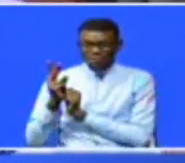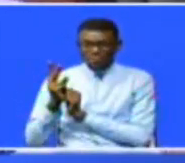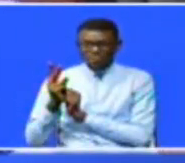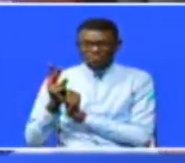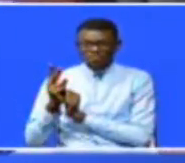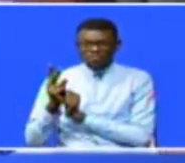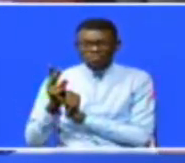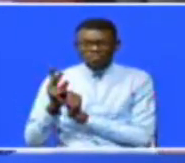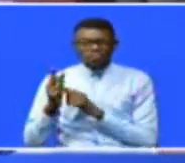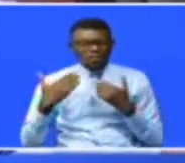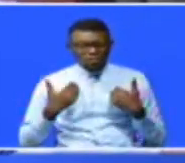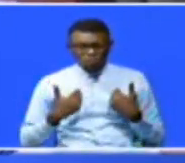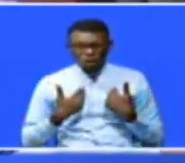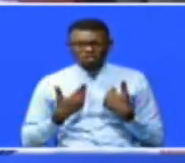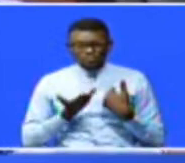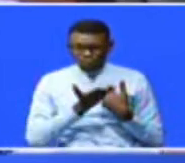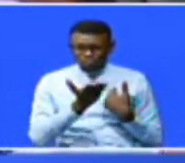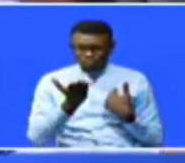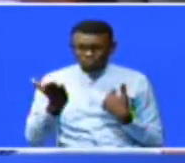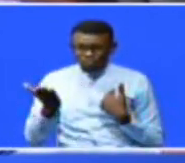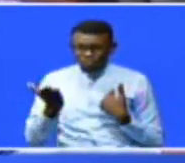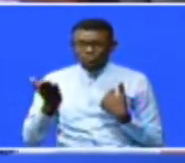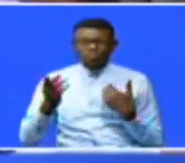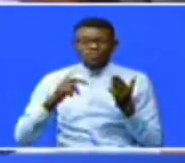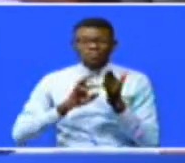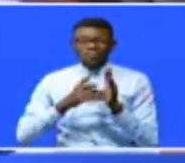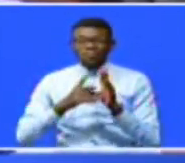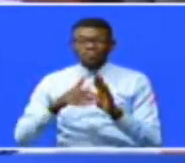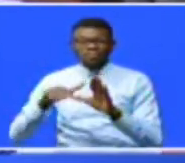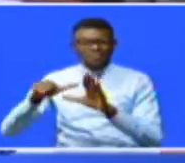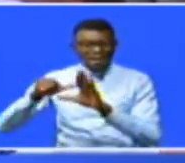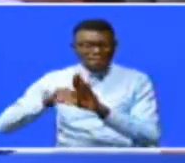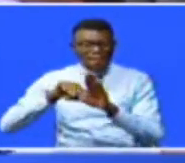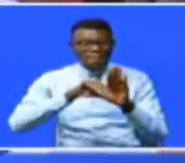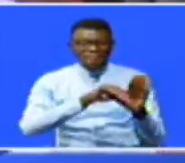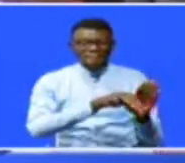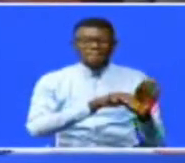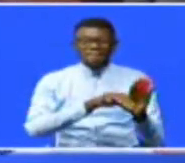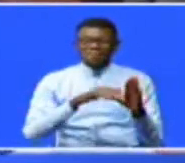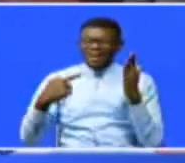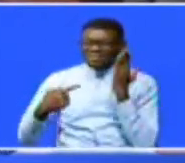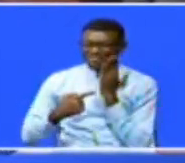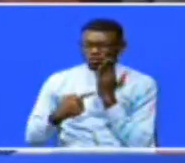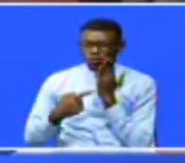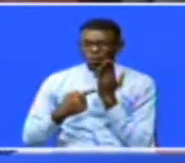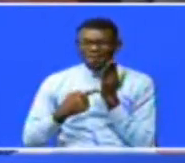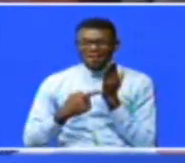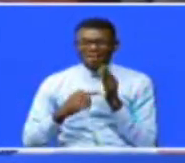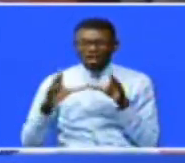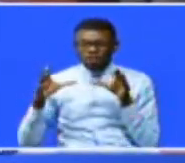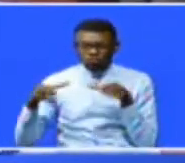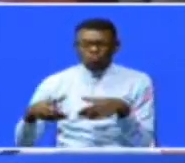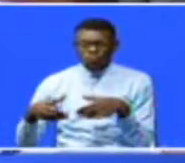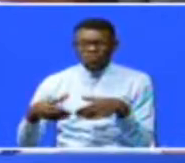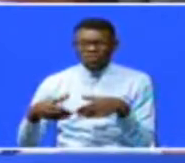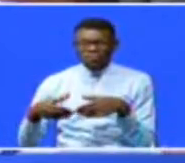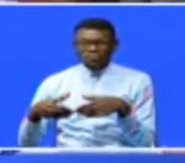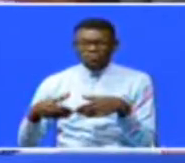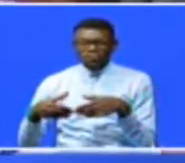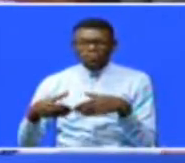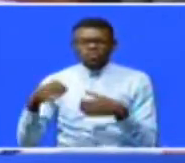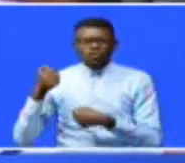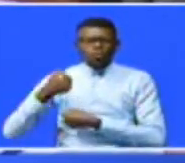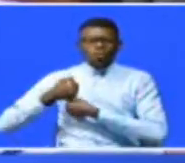12 persons who will constitute a technical team that will